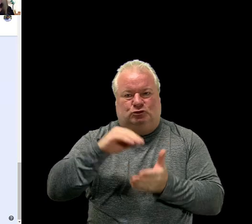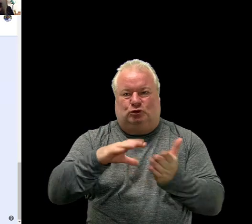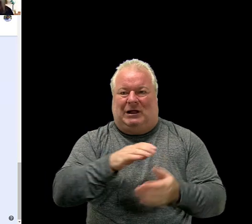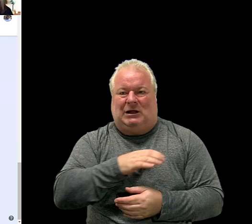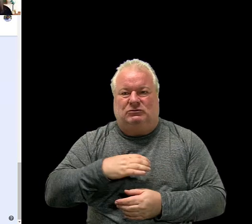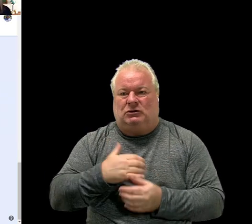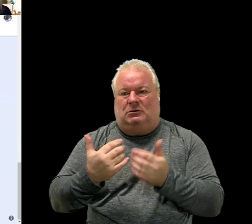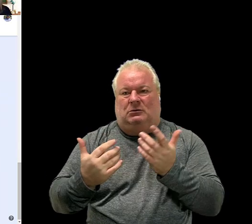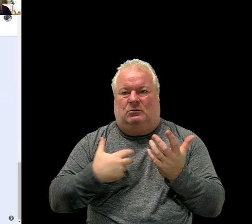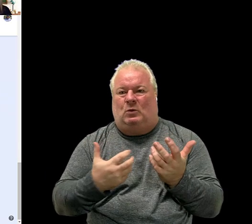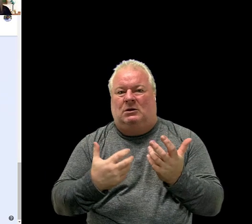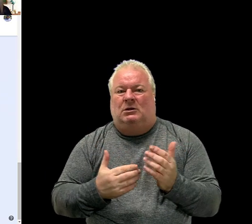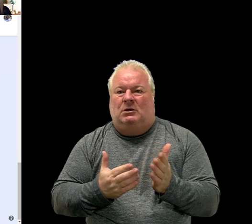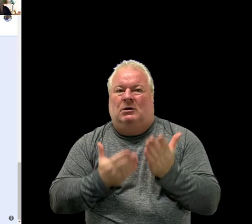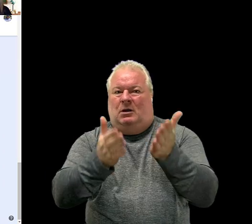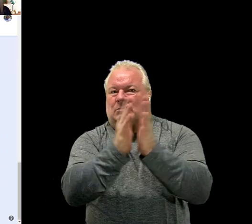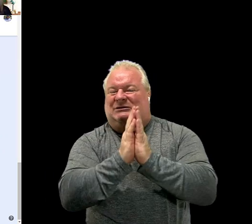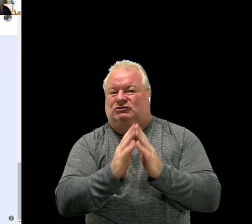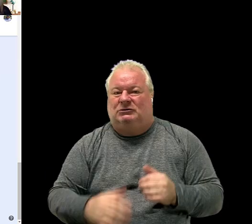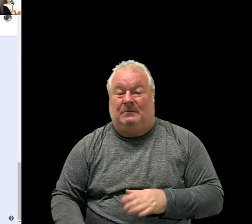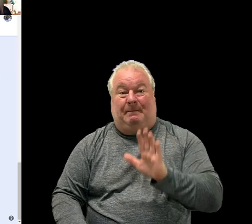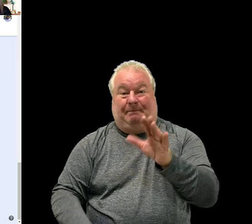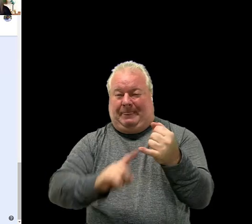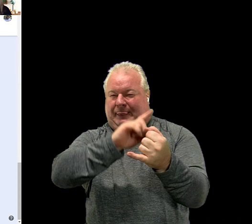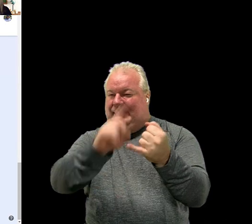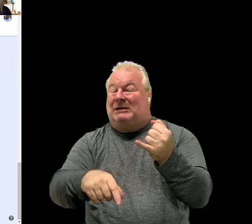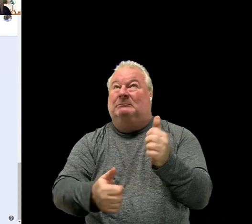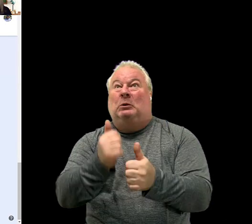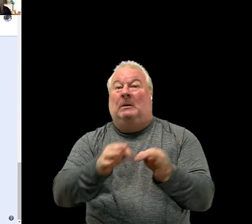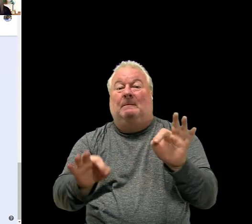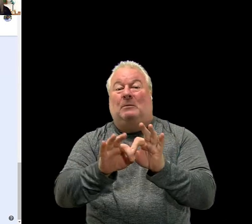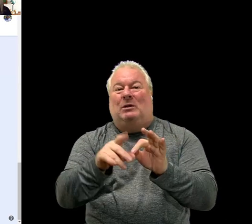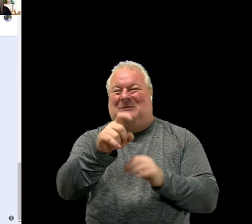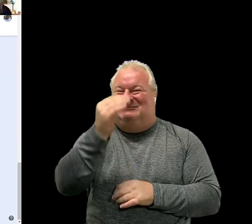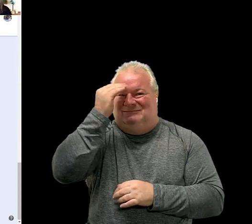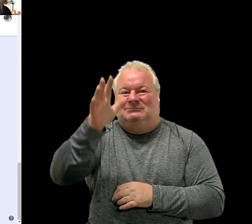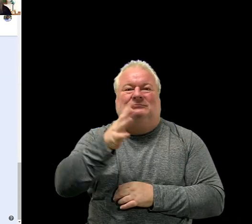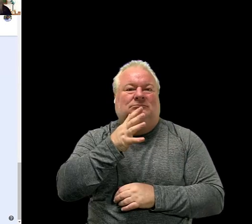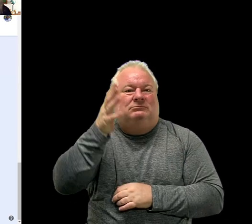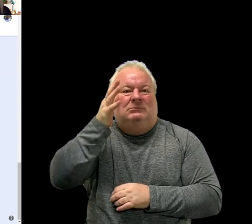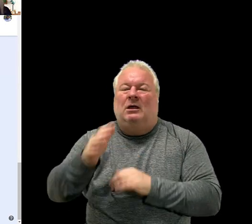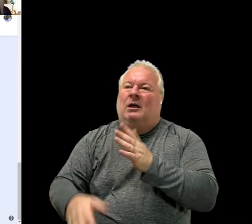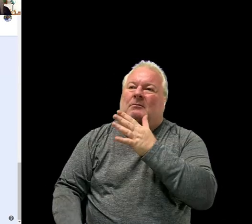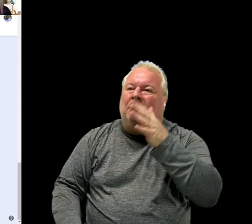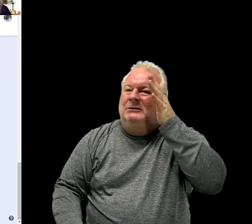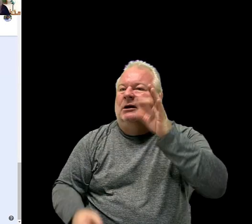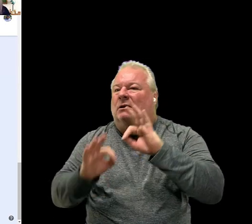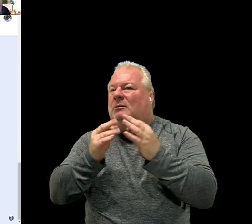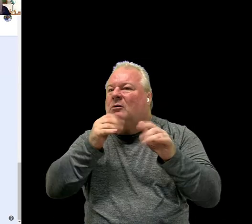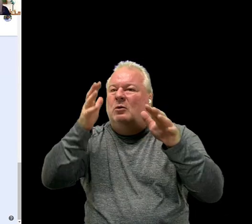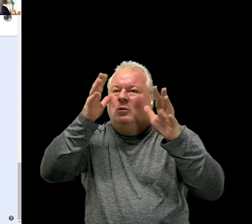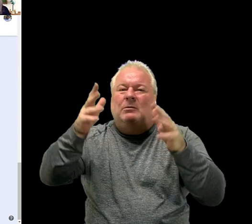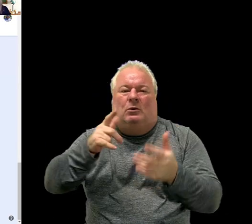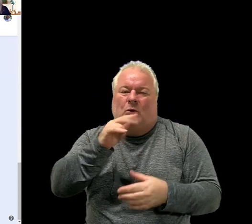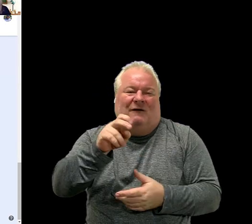Last, but certainly most important, you must let your parents know, hey, mom, dad, grandma,